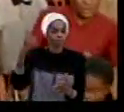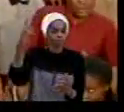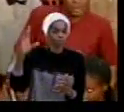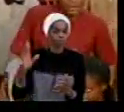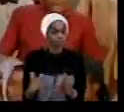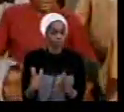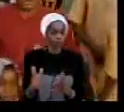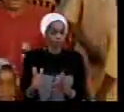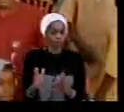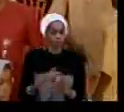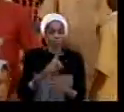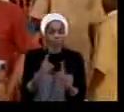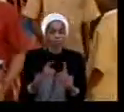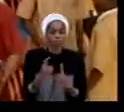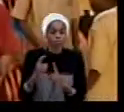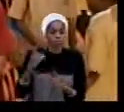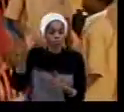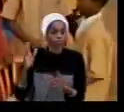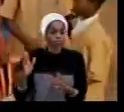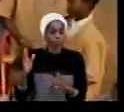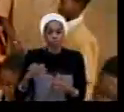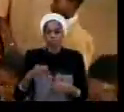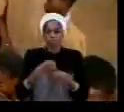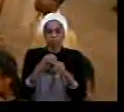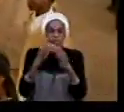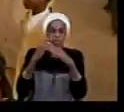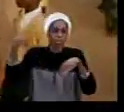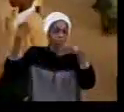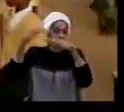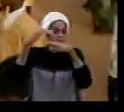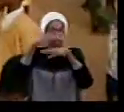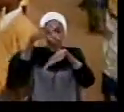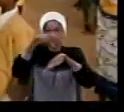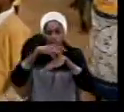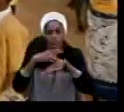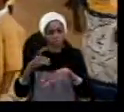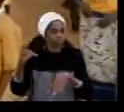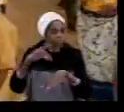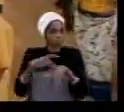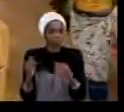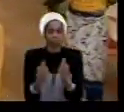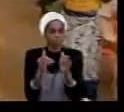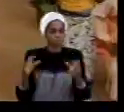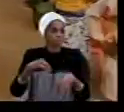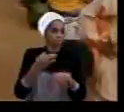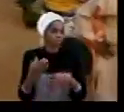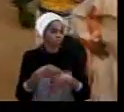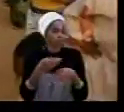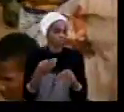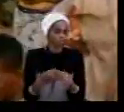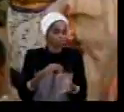When God made the heaven and the earth was without form and void.